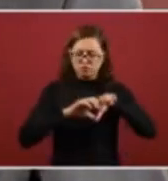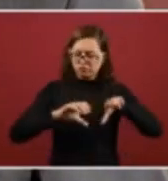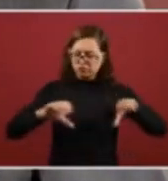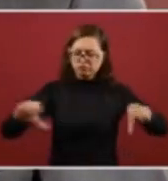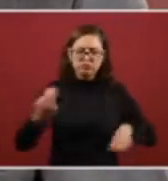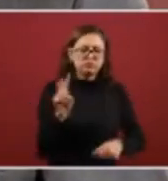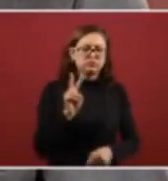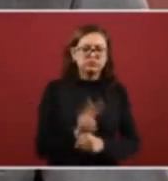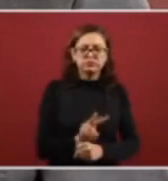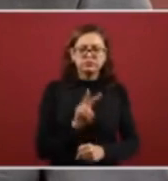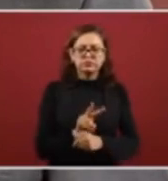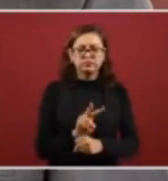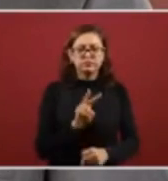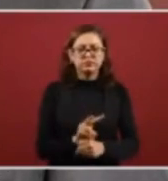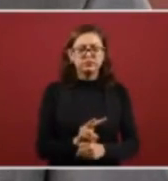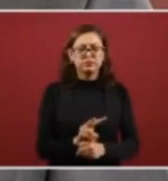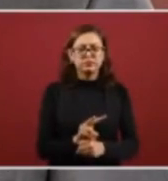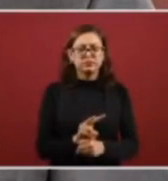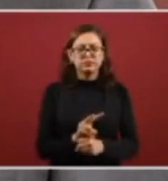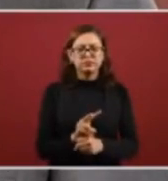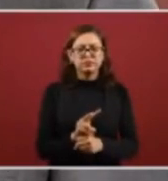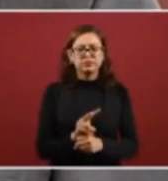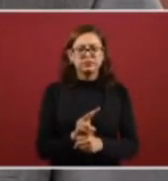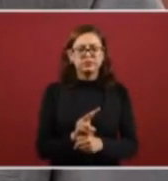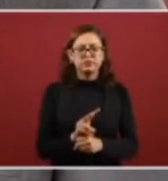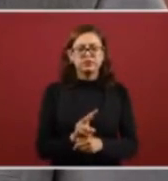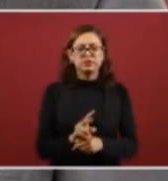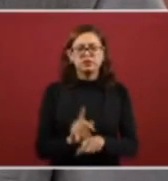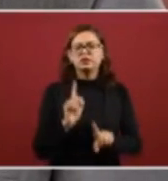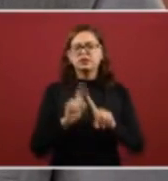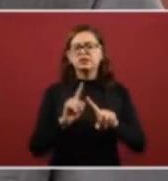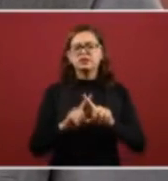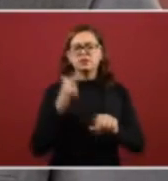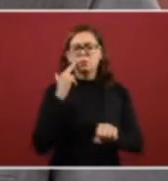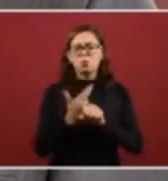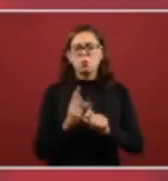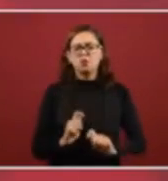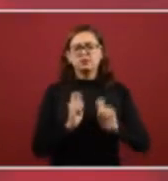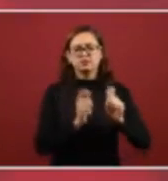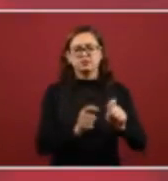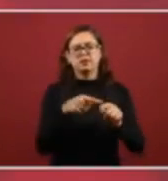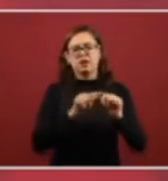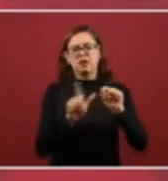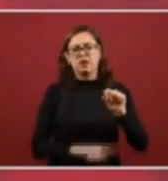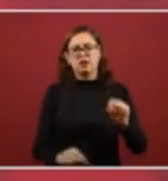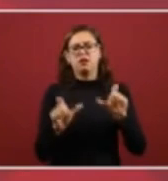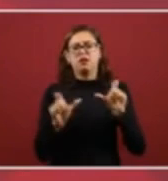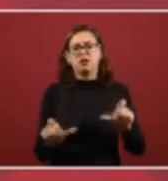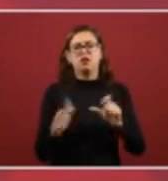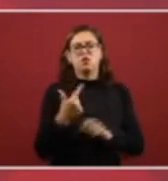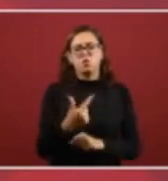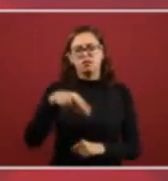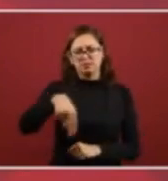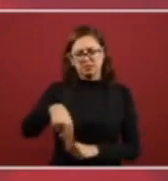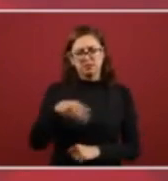of the ducts? Yes, there is. There is a vigilance that is being done by the National Guard.